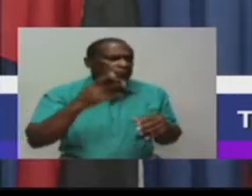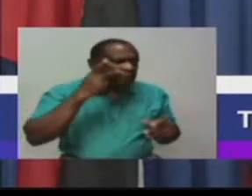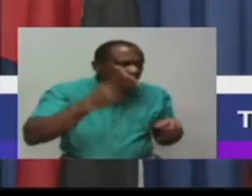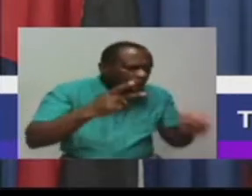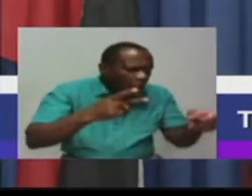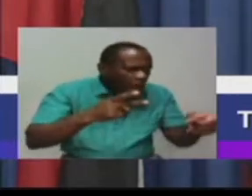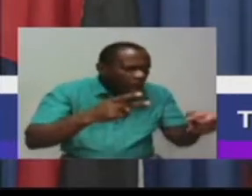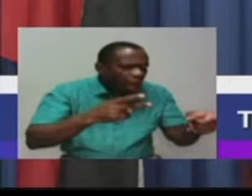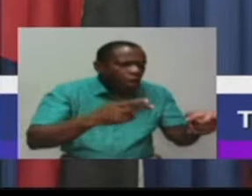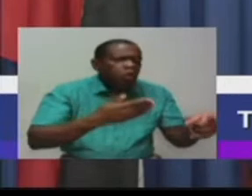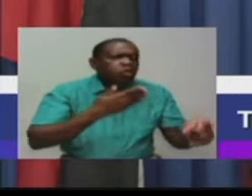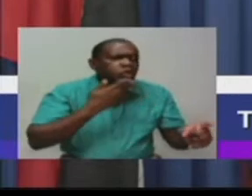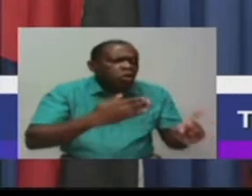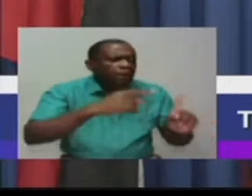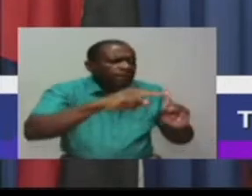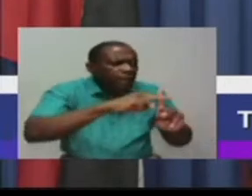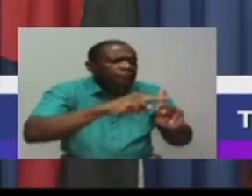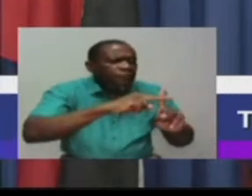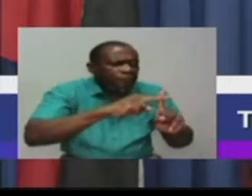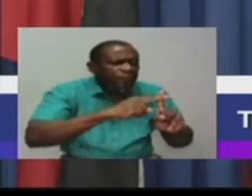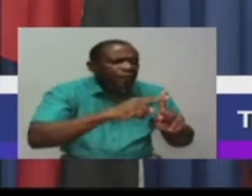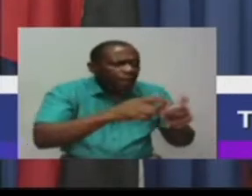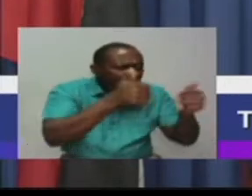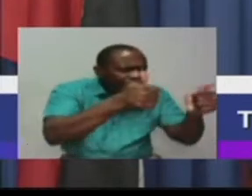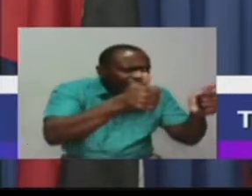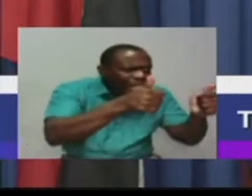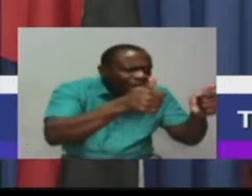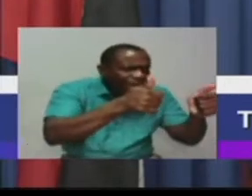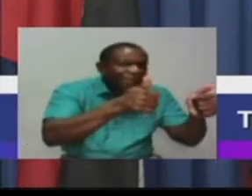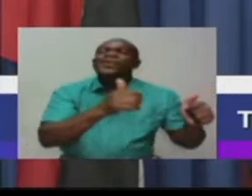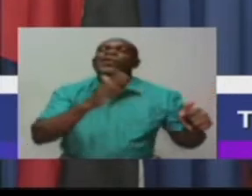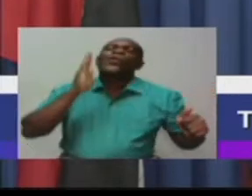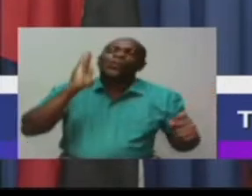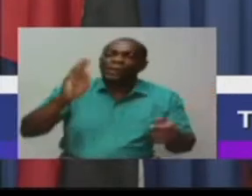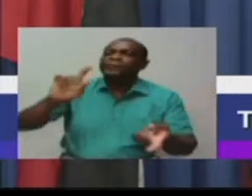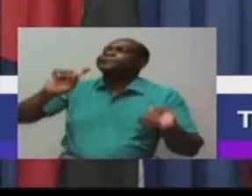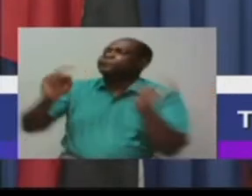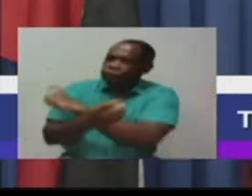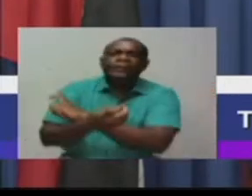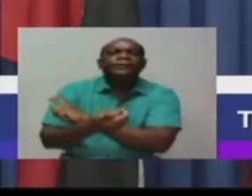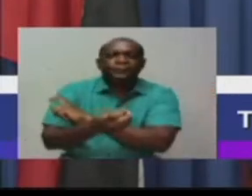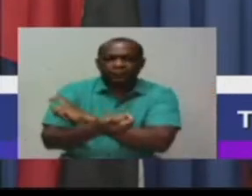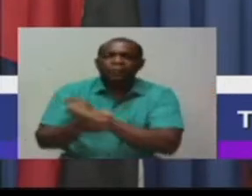get, we will bring a removal of the restrictions.